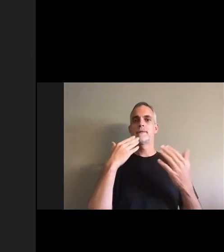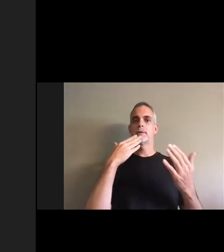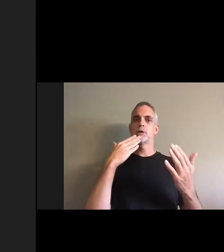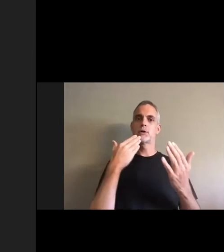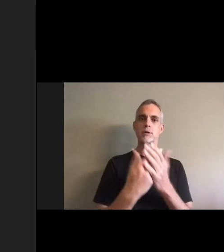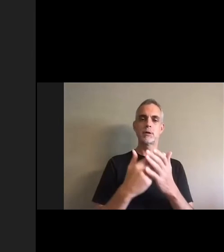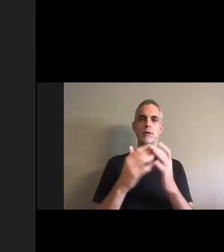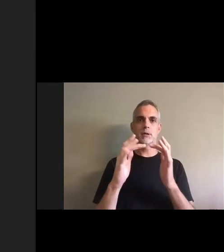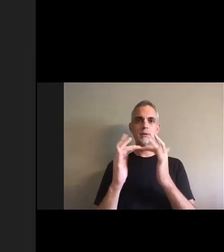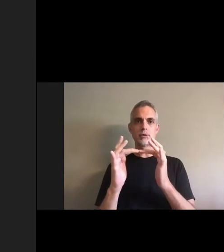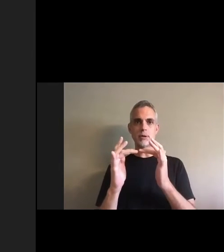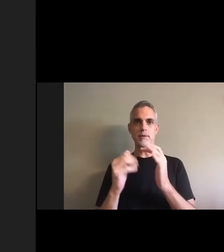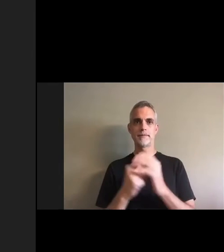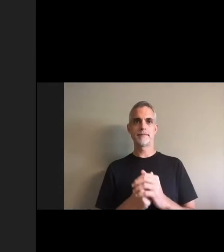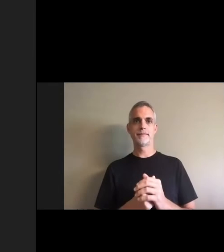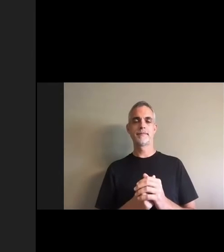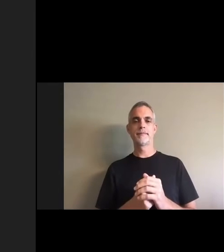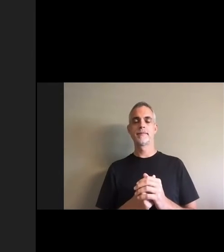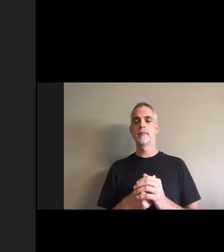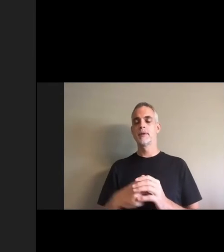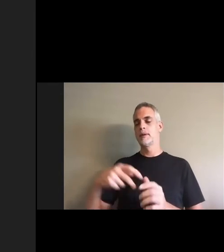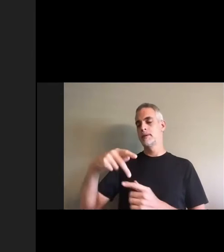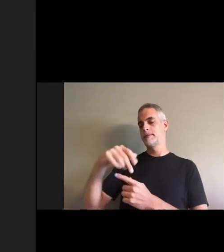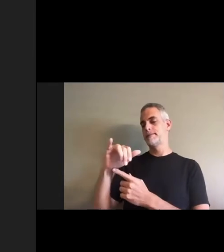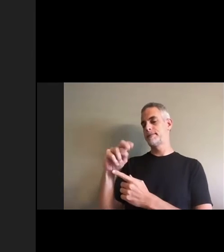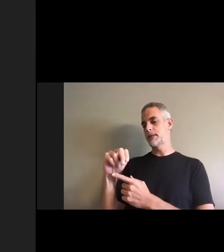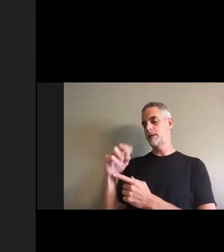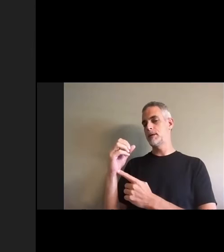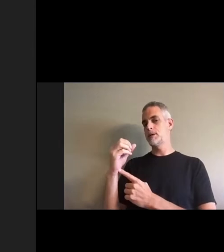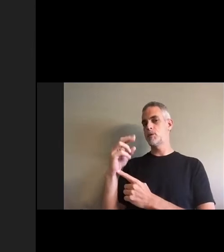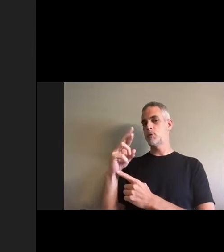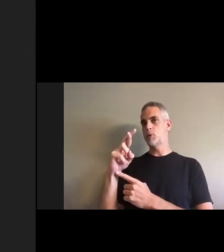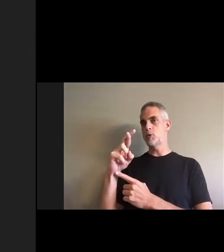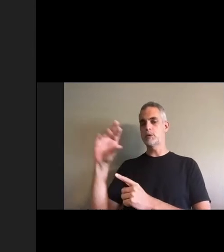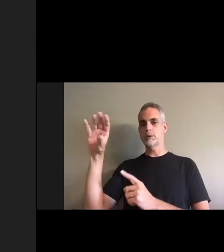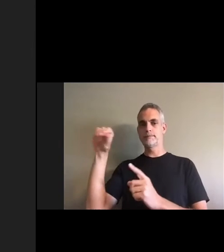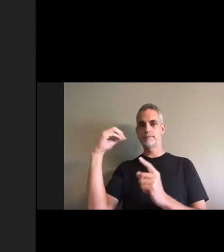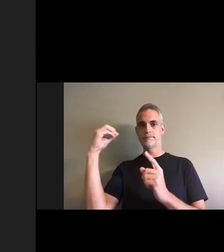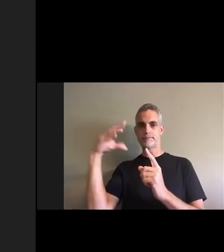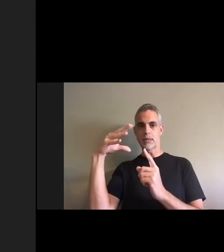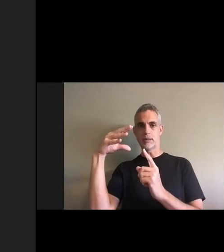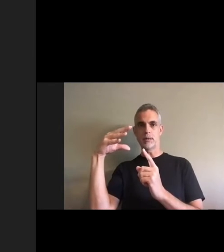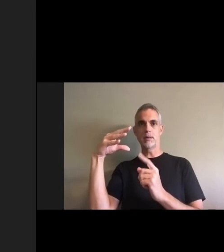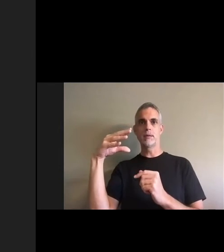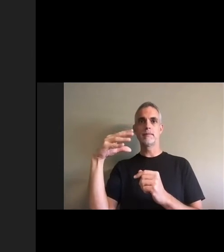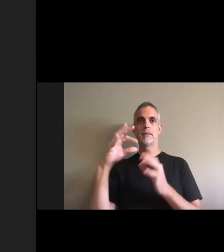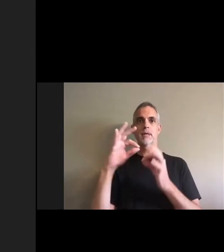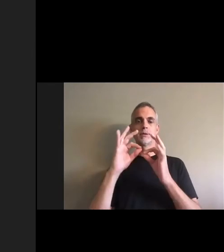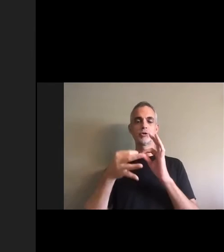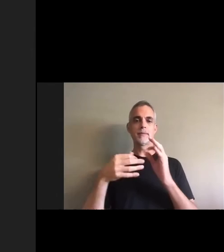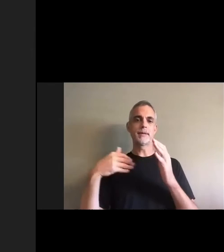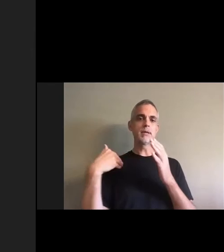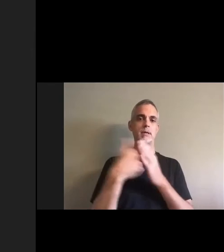Make sure that you have a good, stable internet connection. Pin or spotlight the